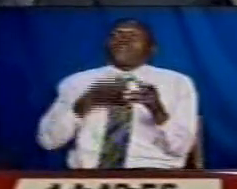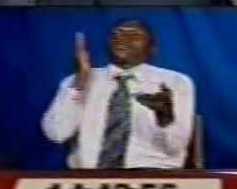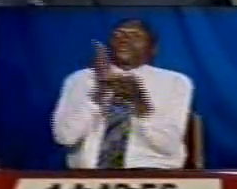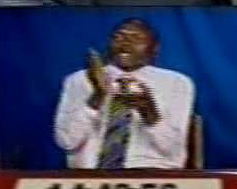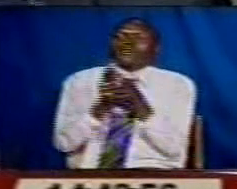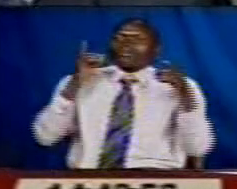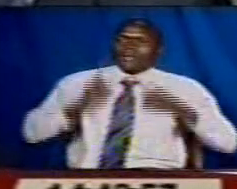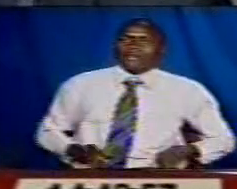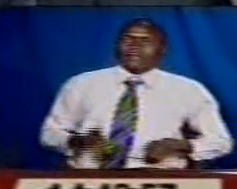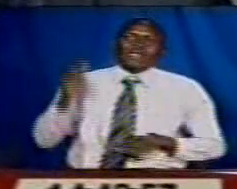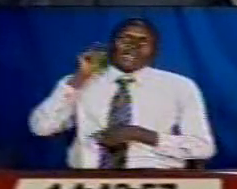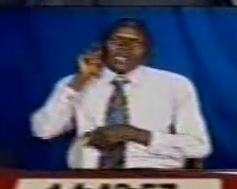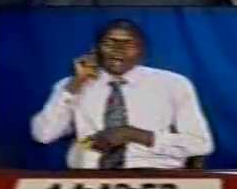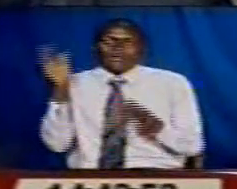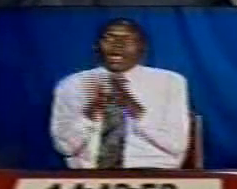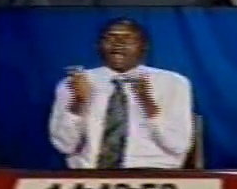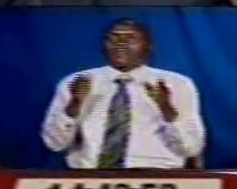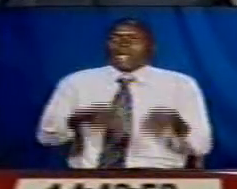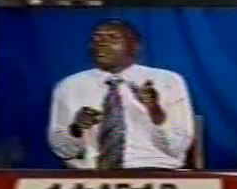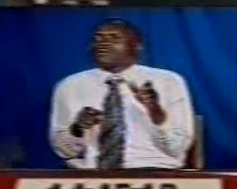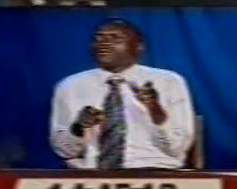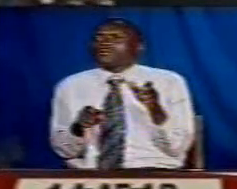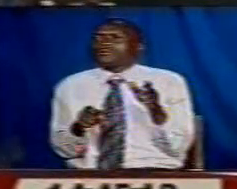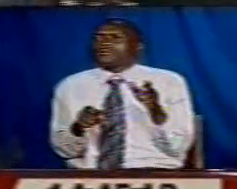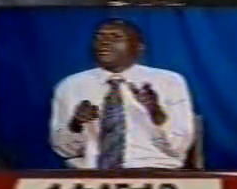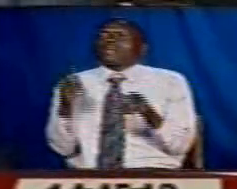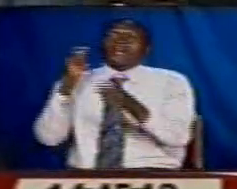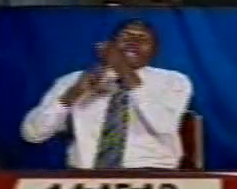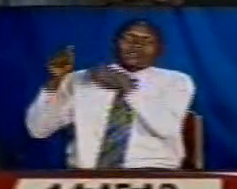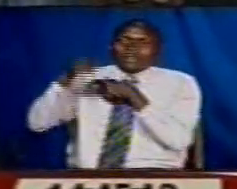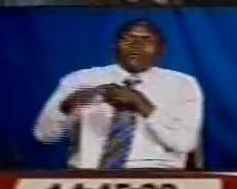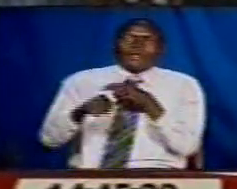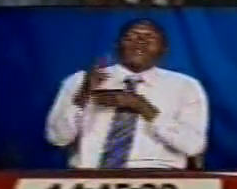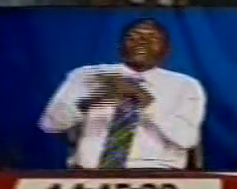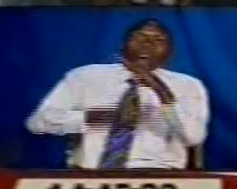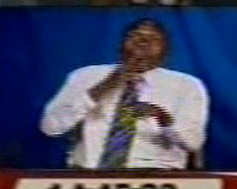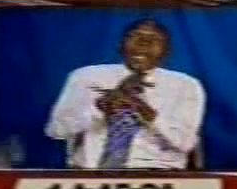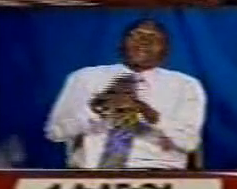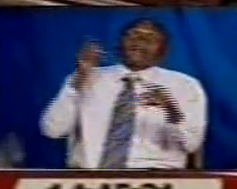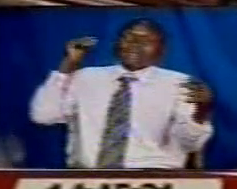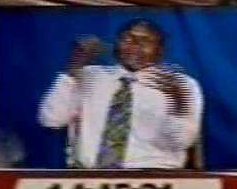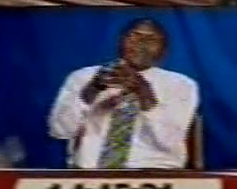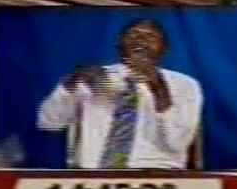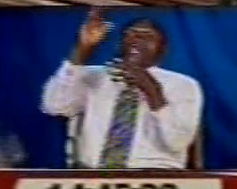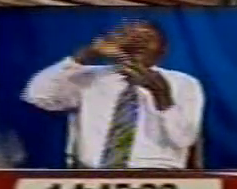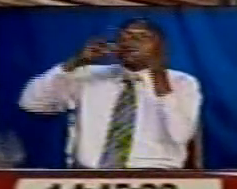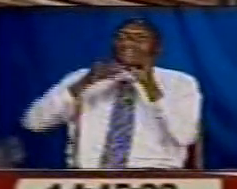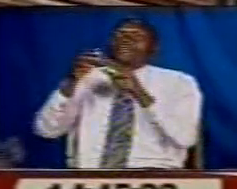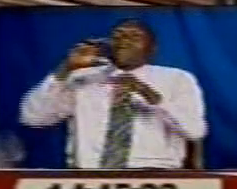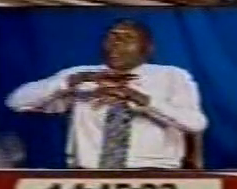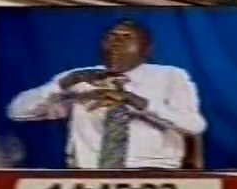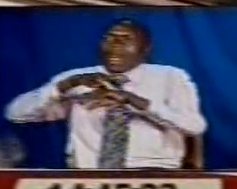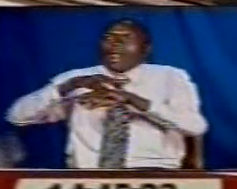So, earrings and a skirt would be in order for him. In the history of this world, since God created the world, men have